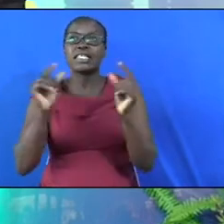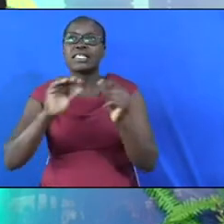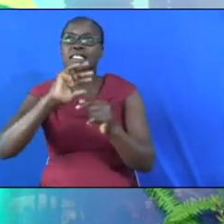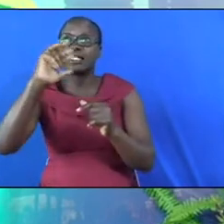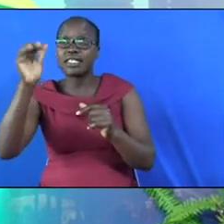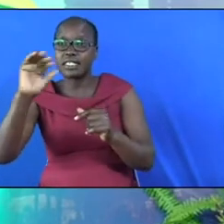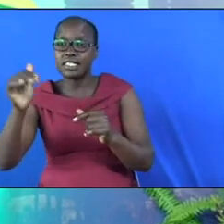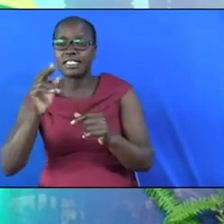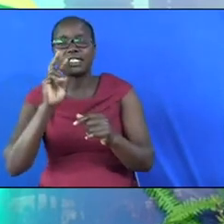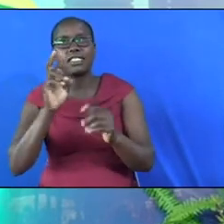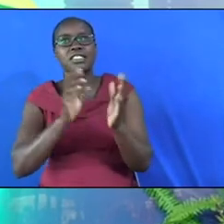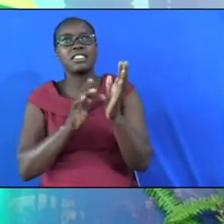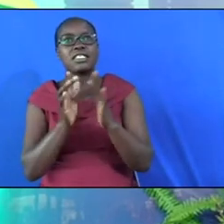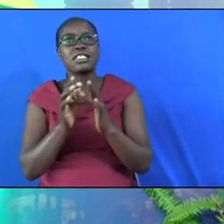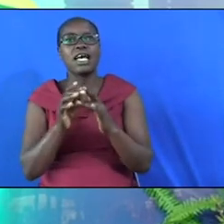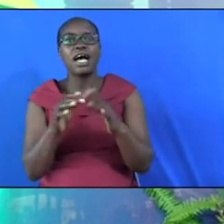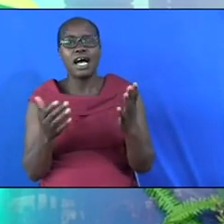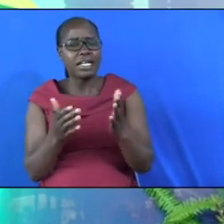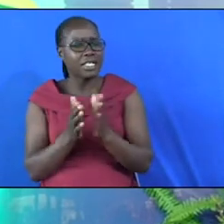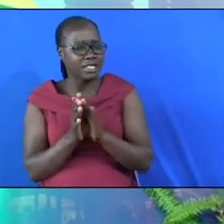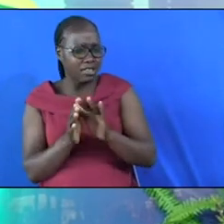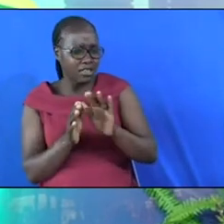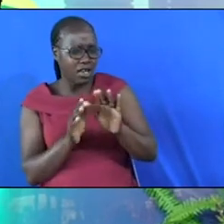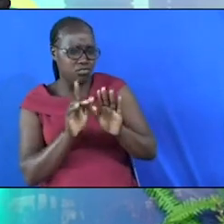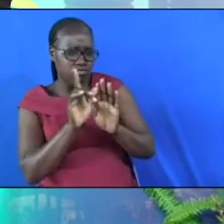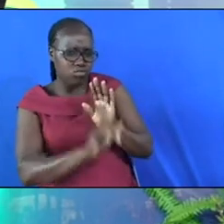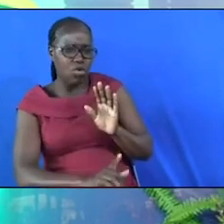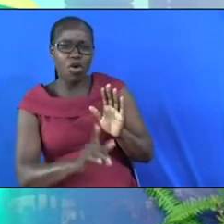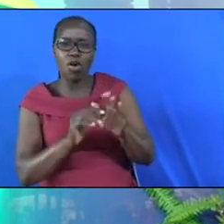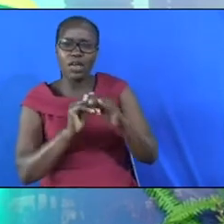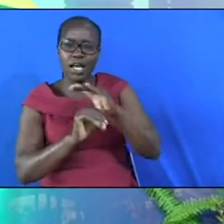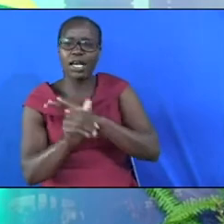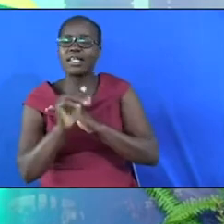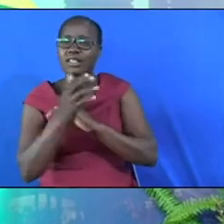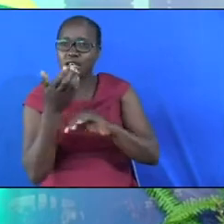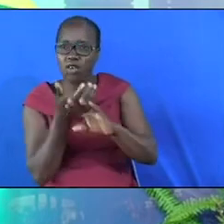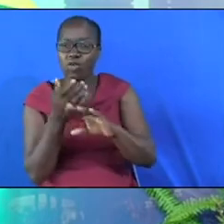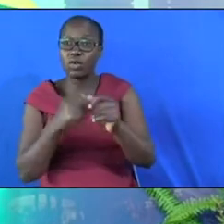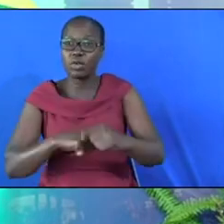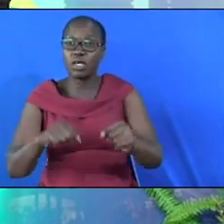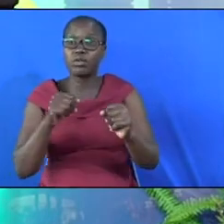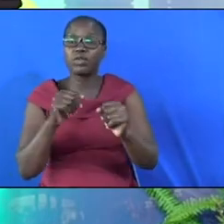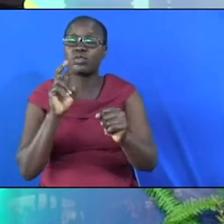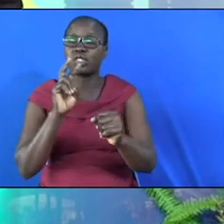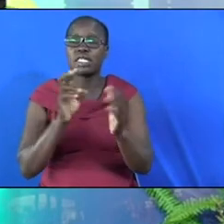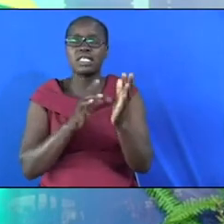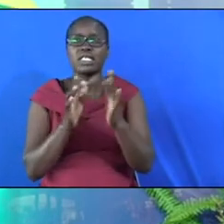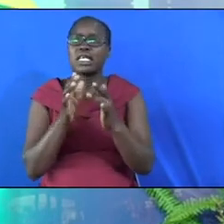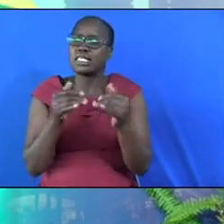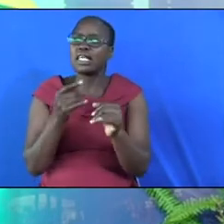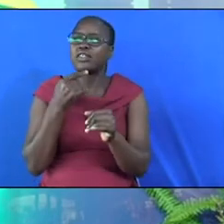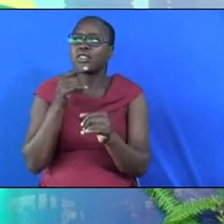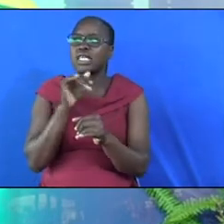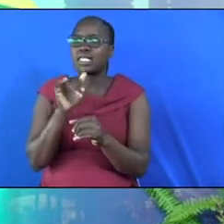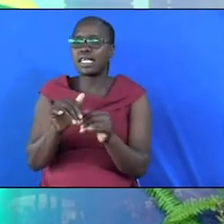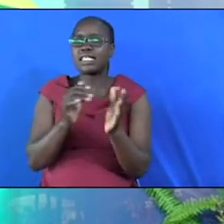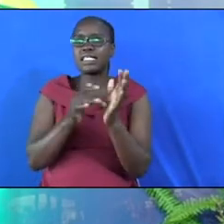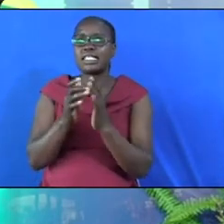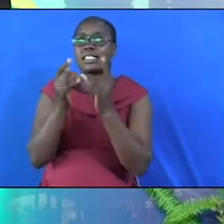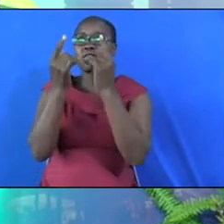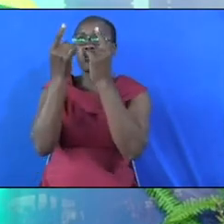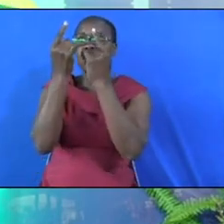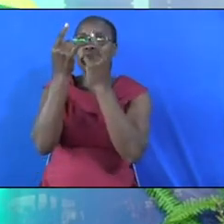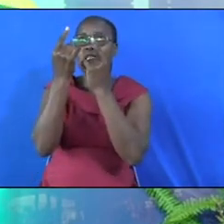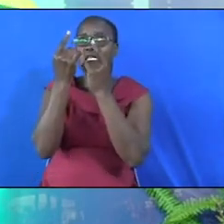Jesus. Those in secluded, forgotten corners of the world will be able to see Jesus. But I'm trying to say that Jesus will come